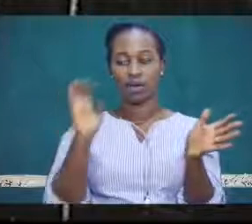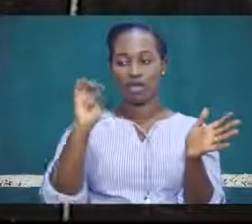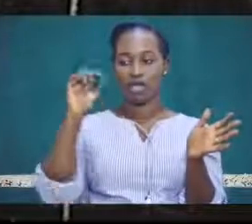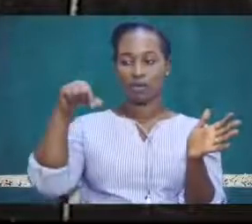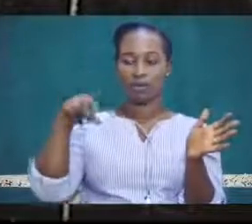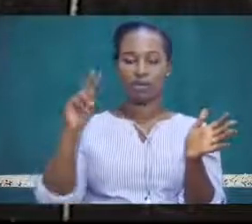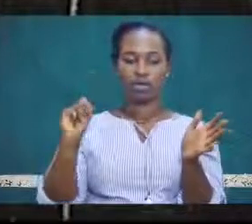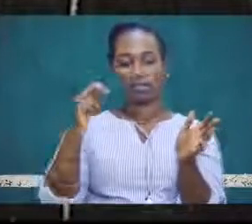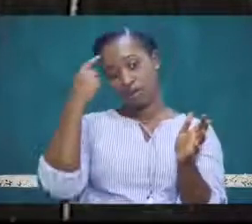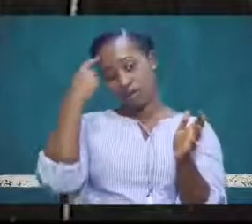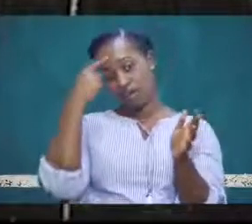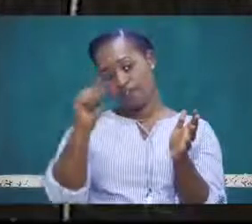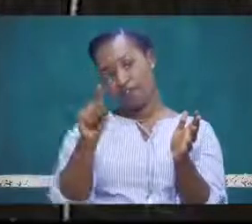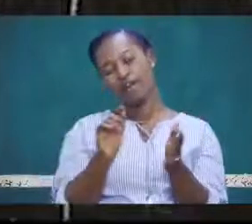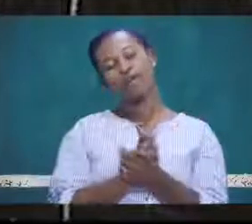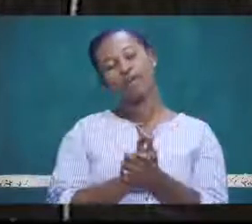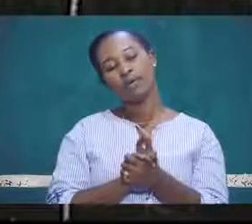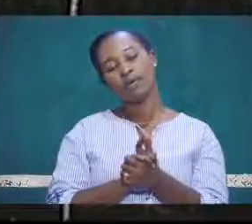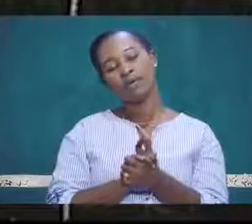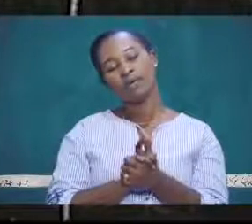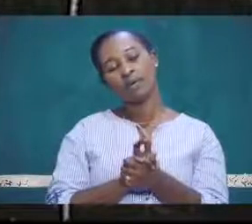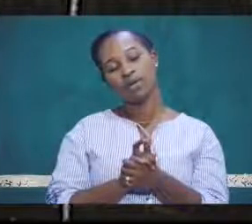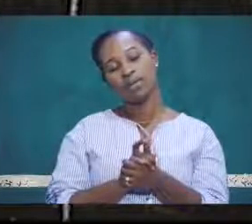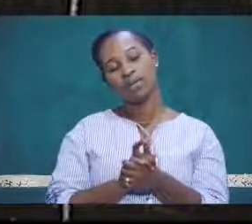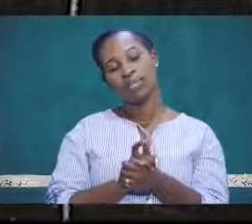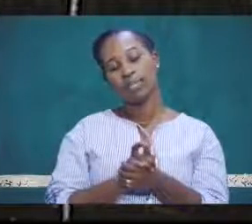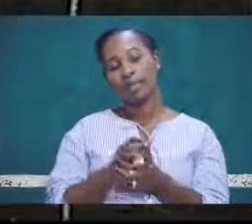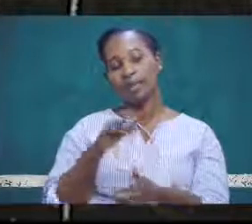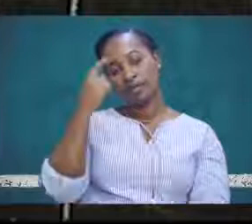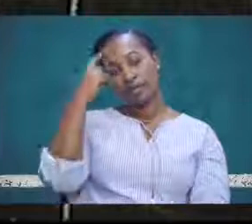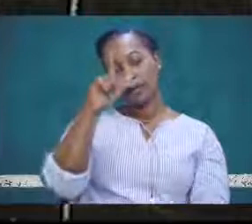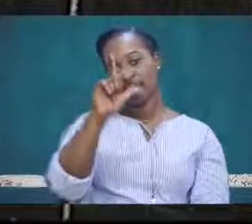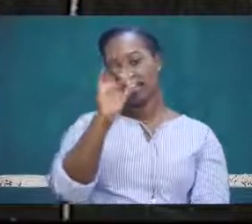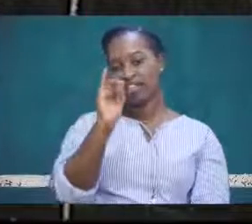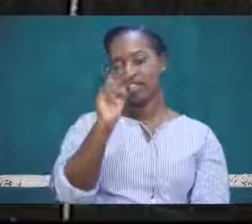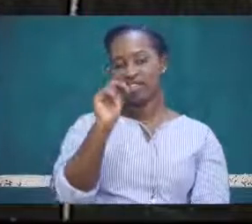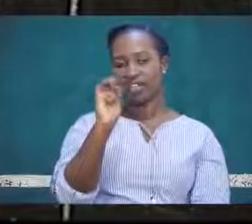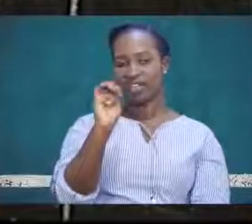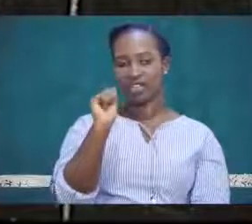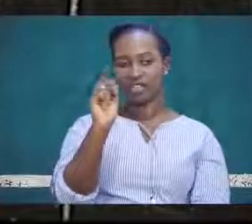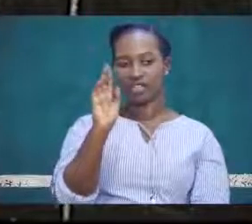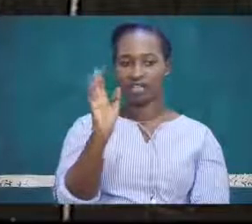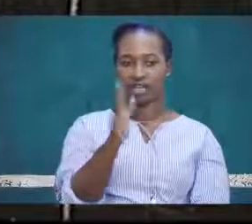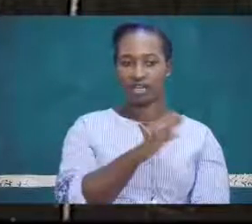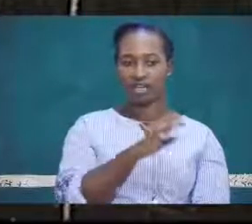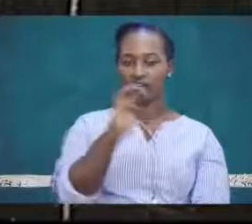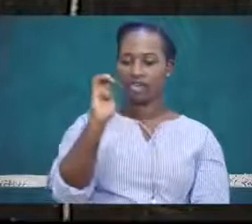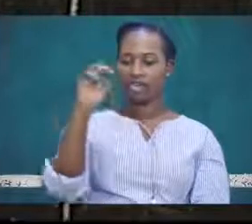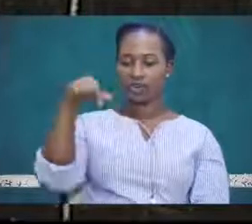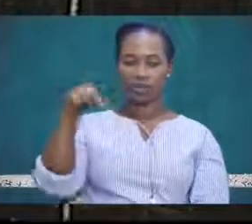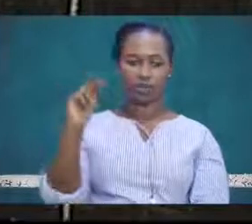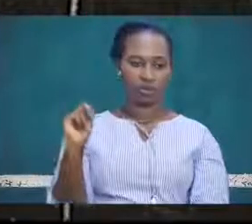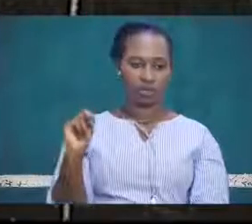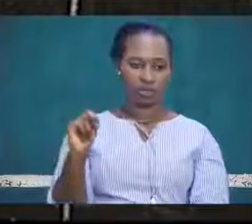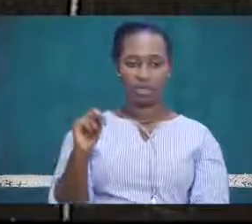equation is a general form of a linear equation, y equaling to mx plus